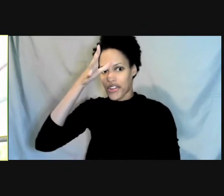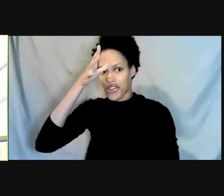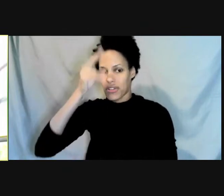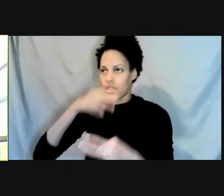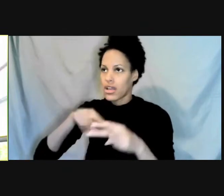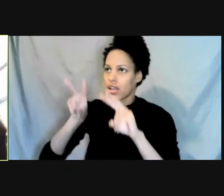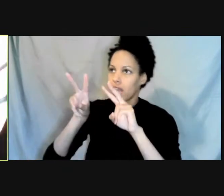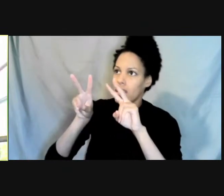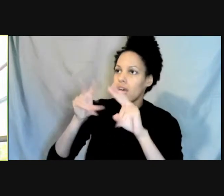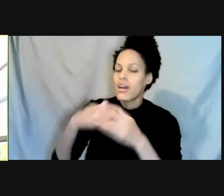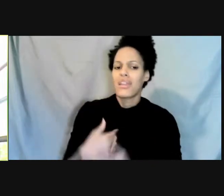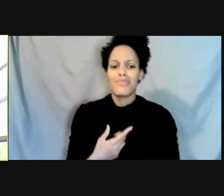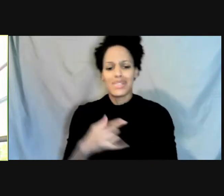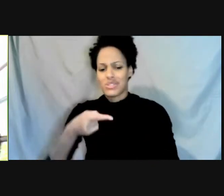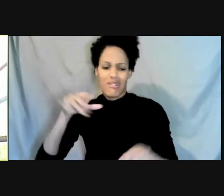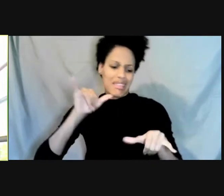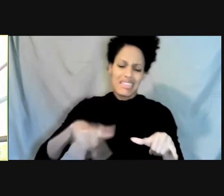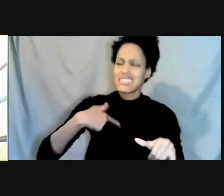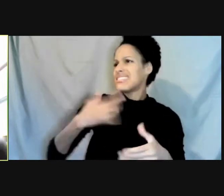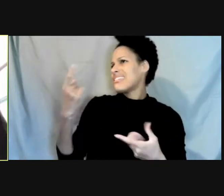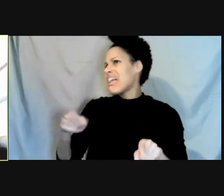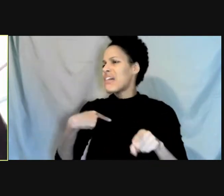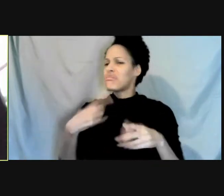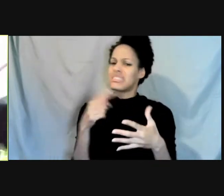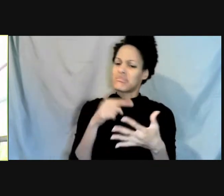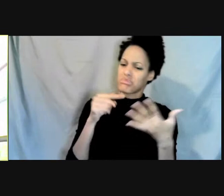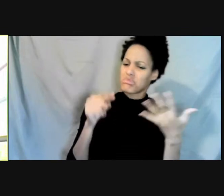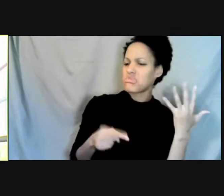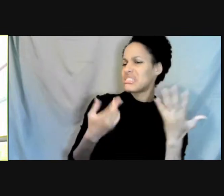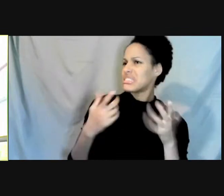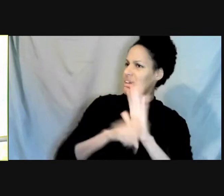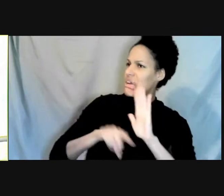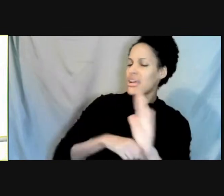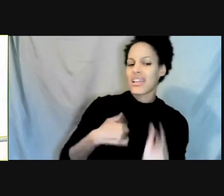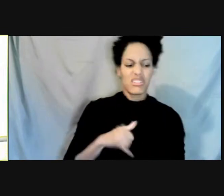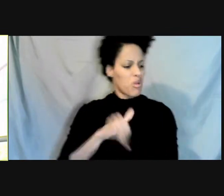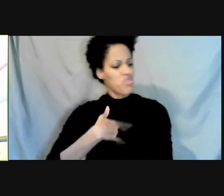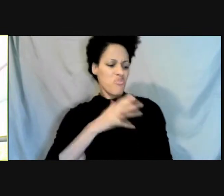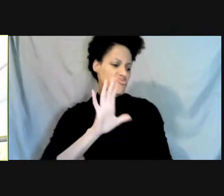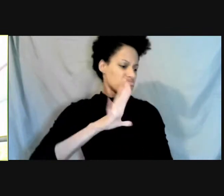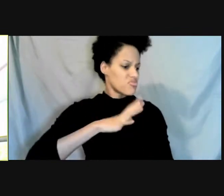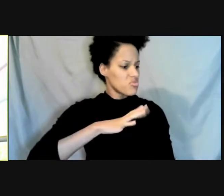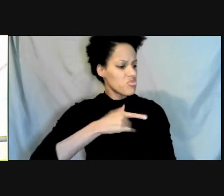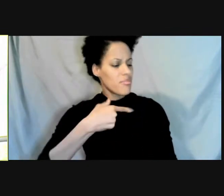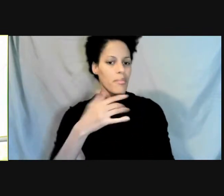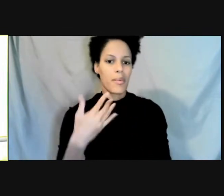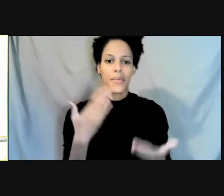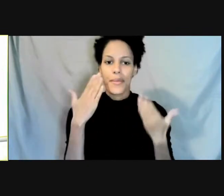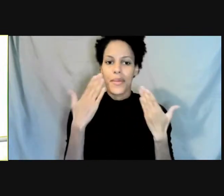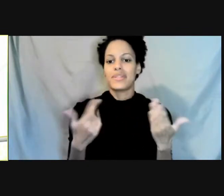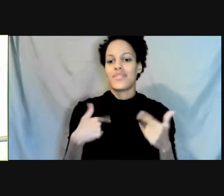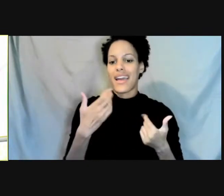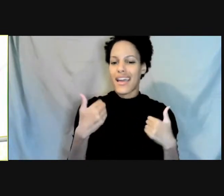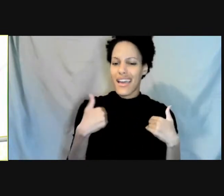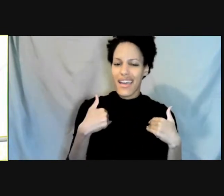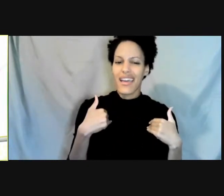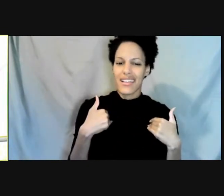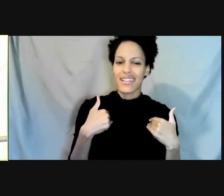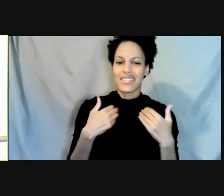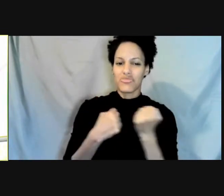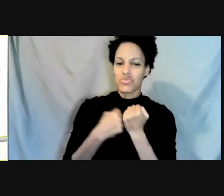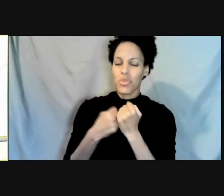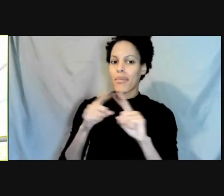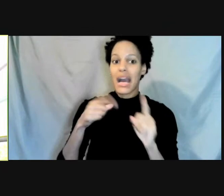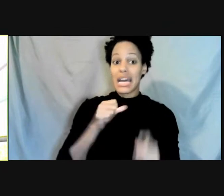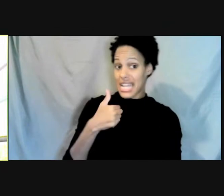doing this shit and this bullshit. And Rennie be like, yo, fuck them niggas. You got this, you know what I mean? And then, but I didn't have that. And I think I fell